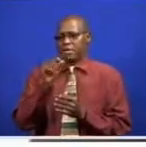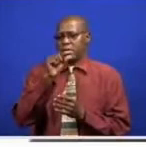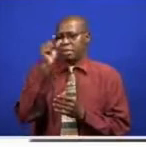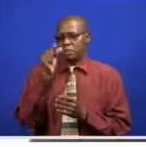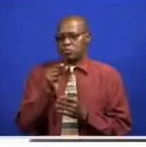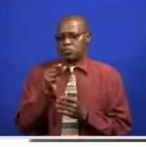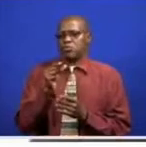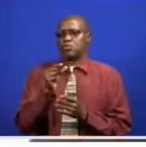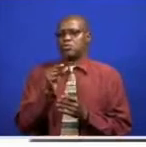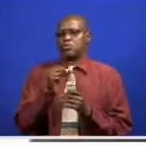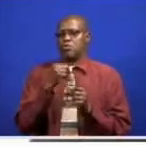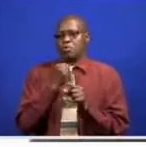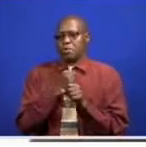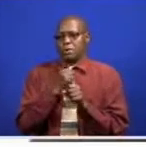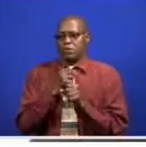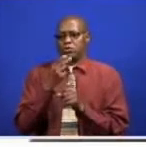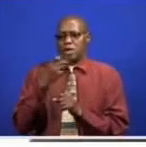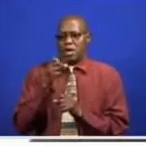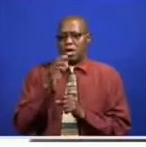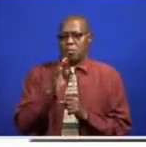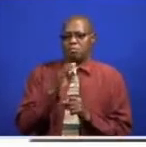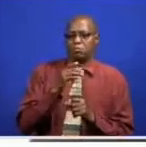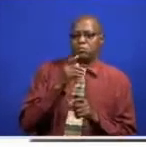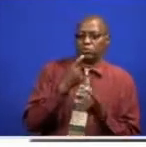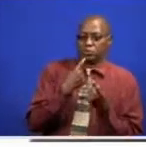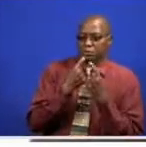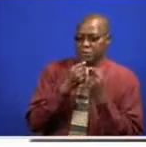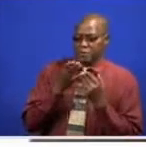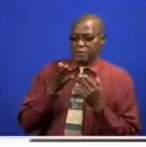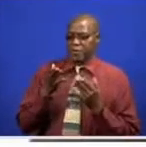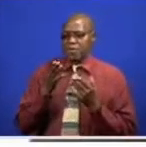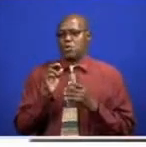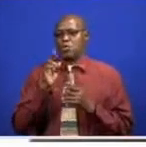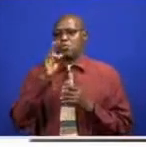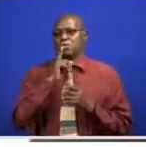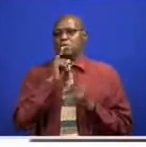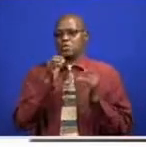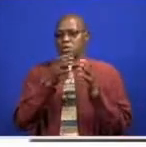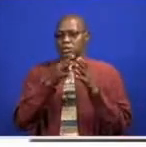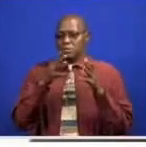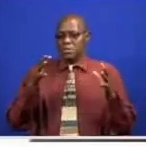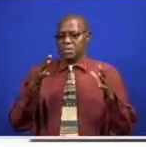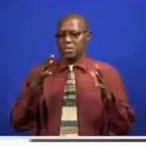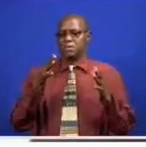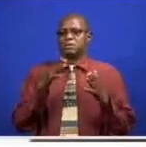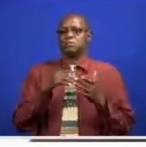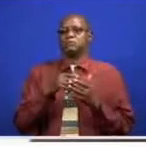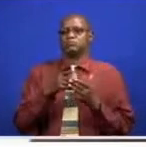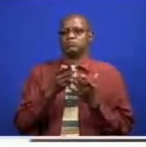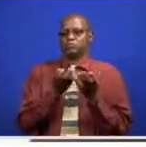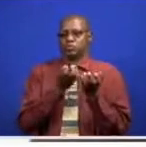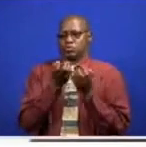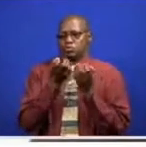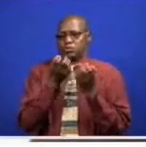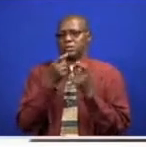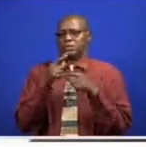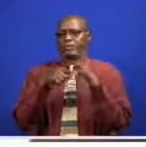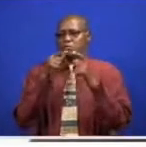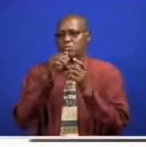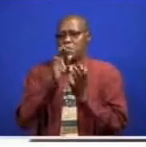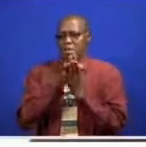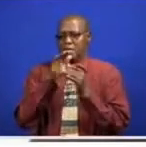operations hub. Speaking during the occasion, President Kenyatta said the expansion of the operational base of the Trade and Development Bank in